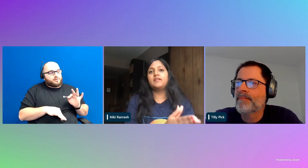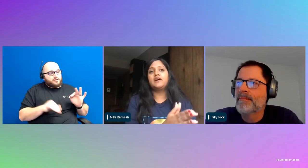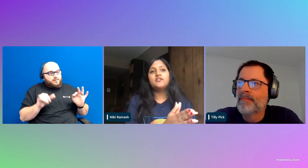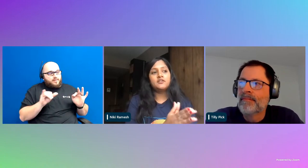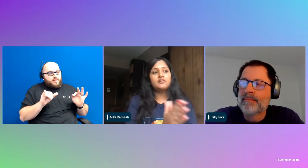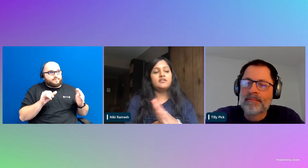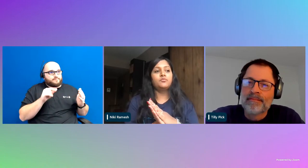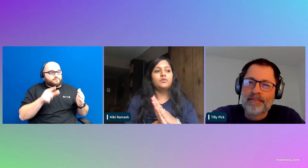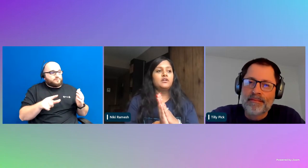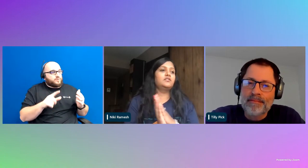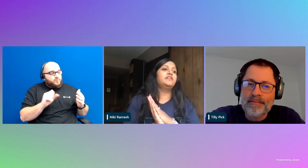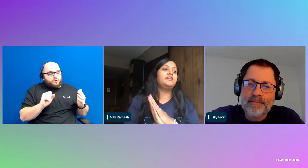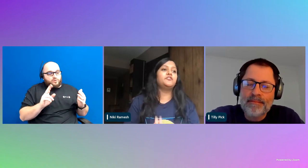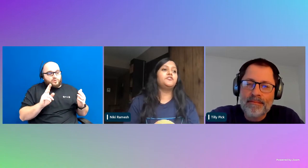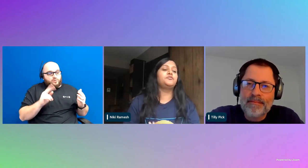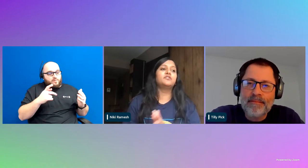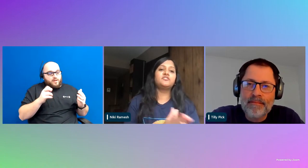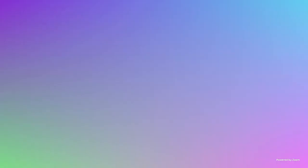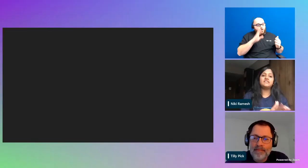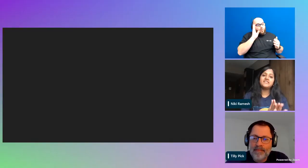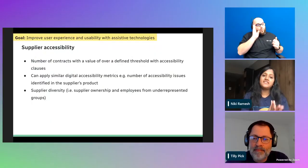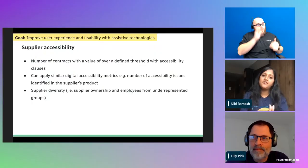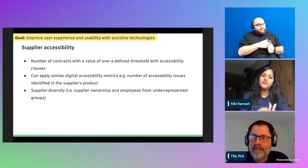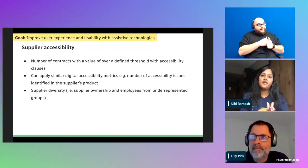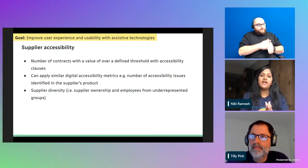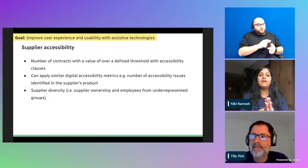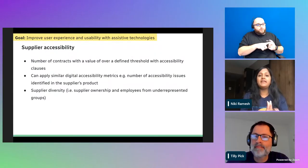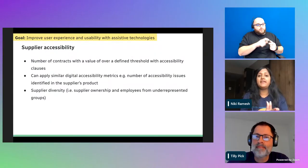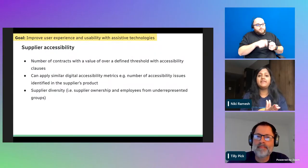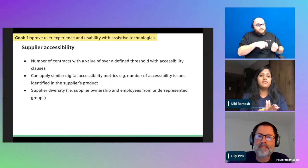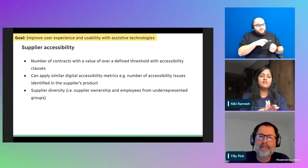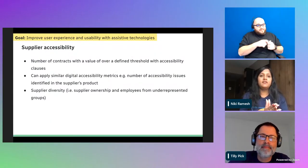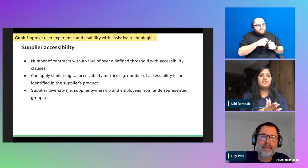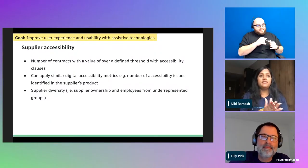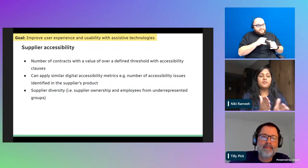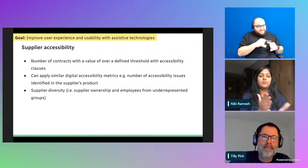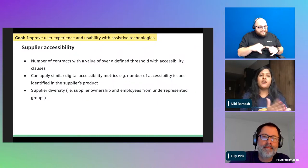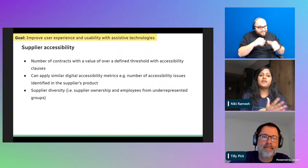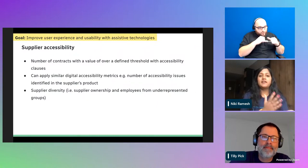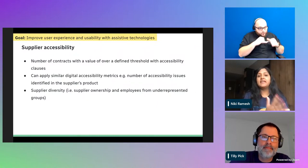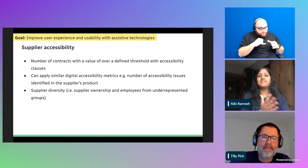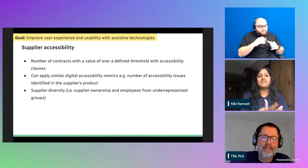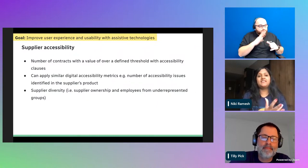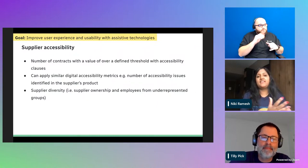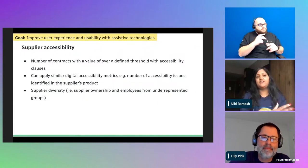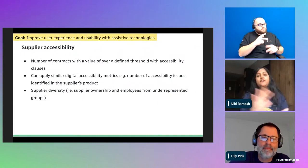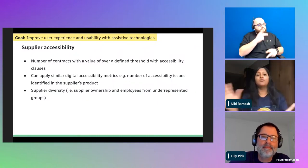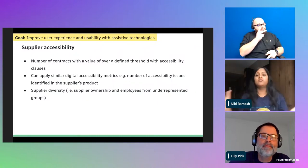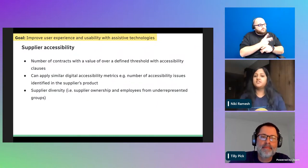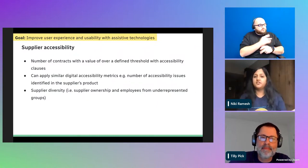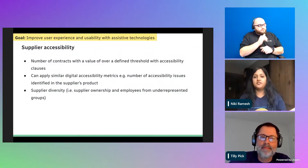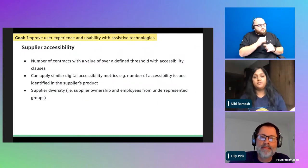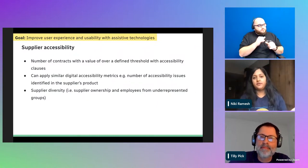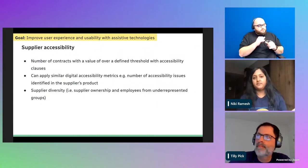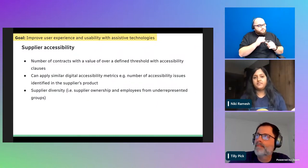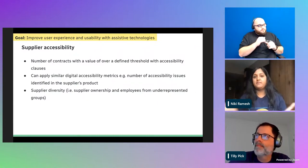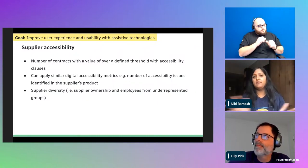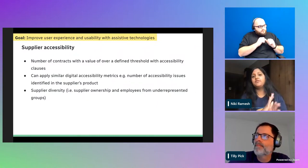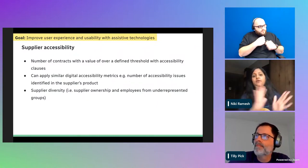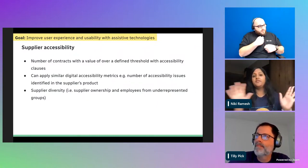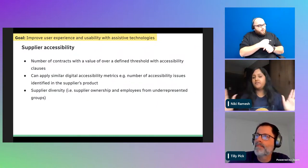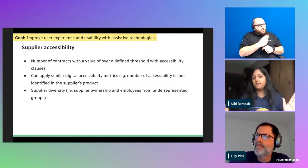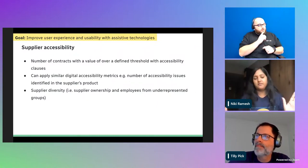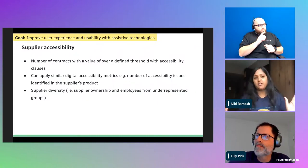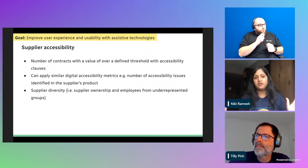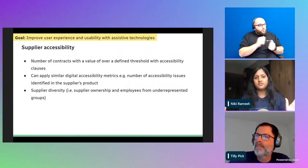the supplier, will adhere to a certain standard and maintain the product against that standard over a certain period of time,